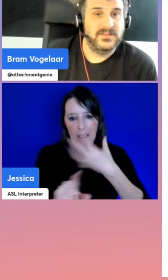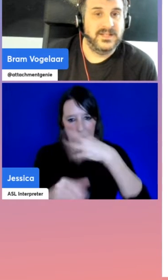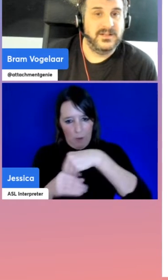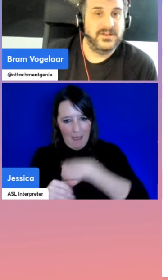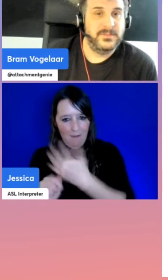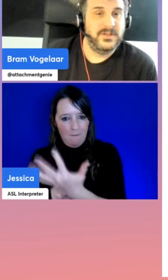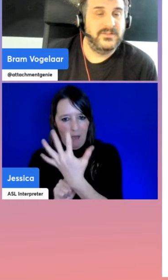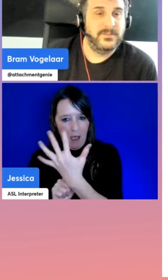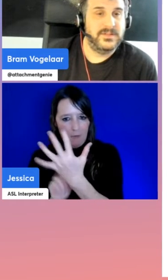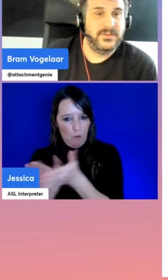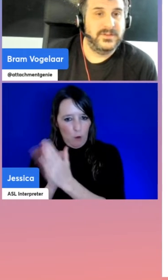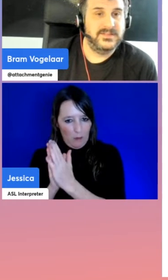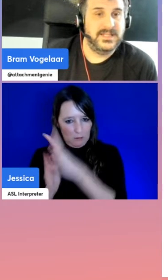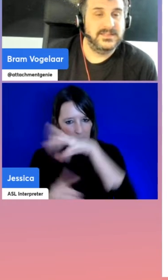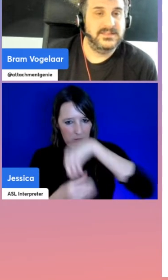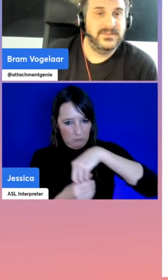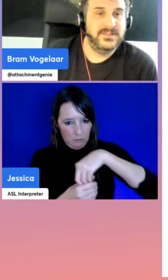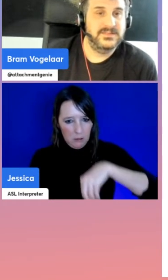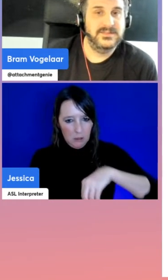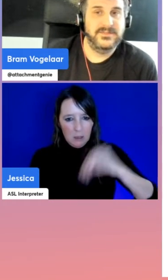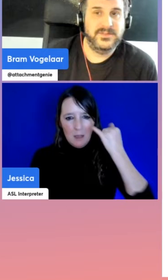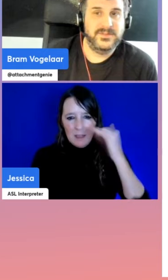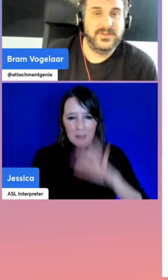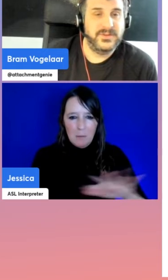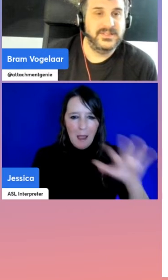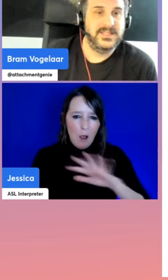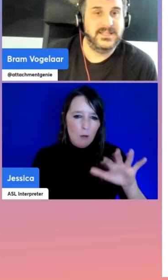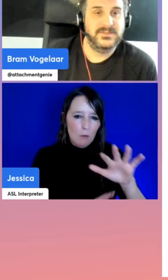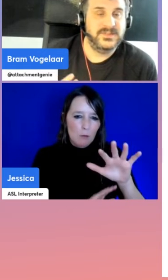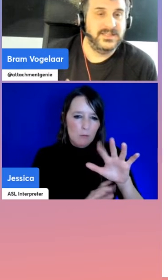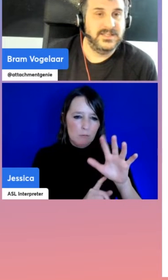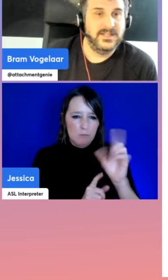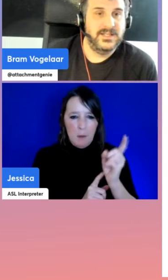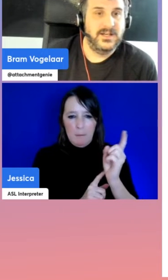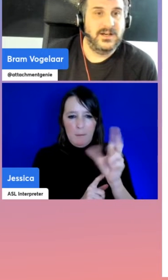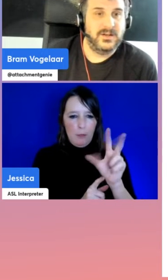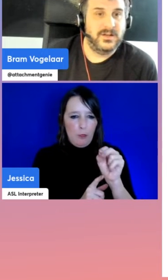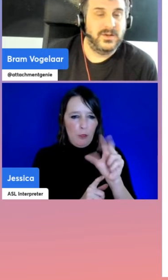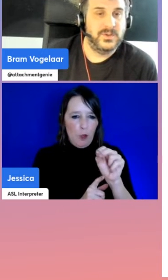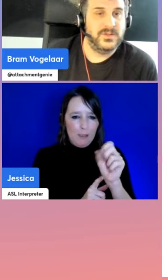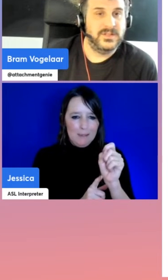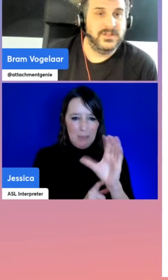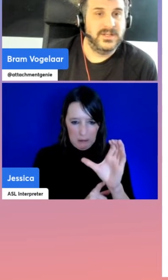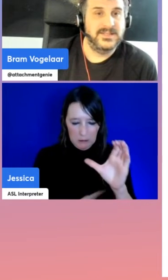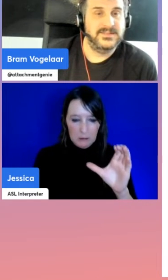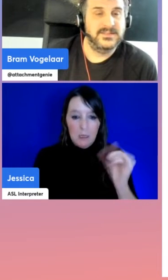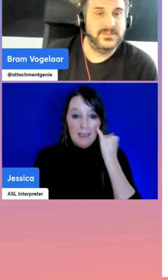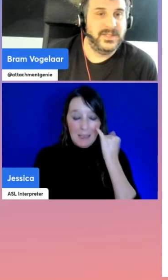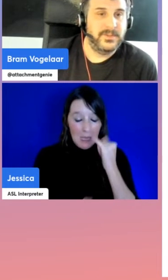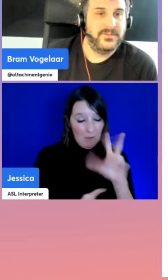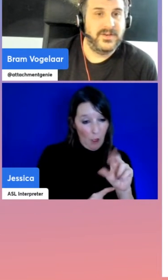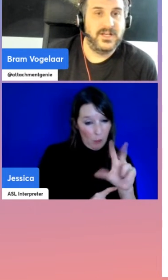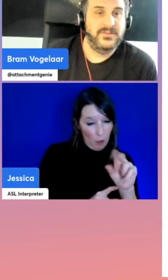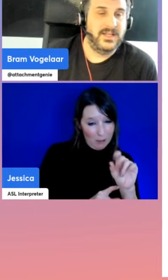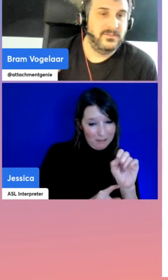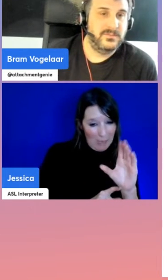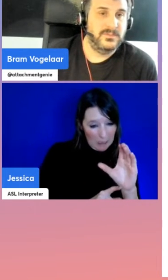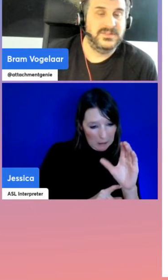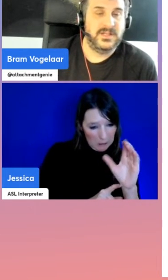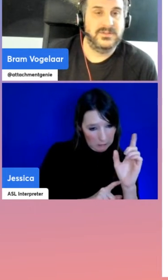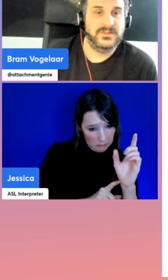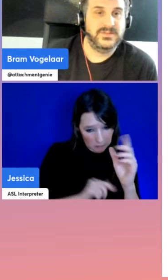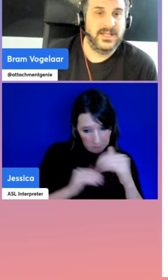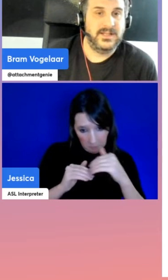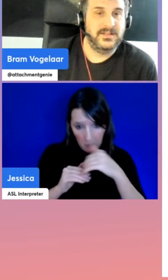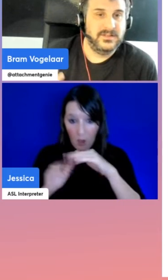then there's a little grace period of about 30 seconds. If for 30 seconds we see our load on an instance be above 5, then